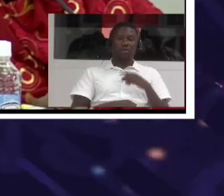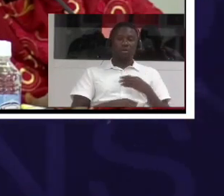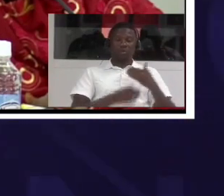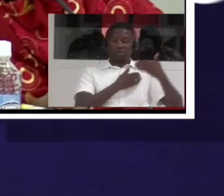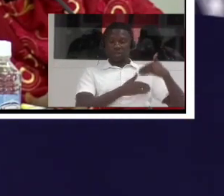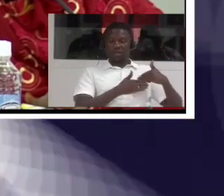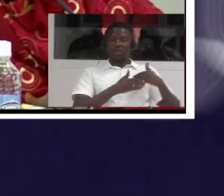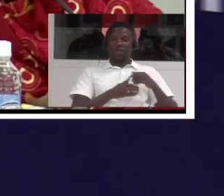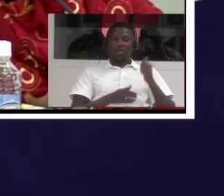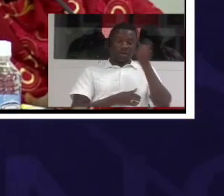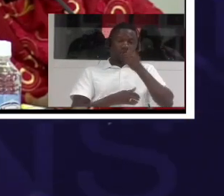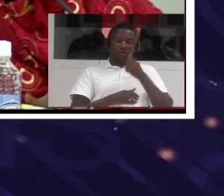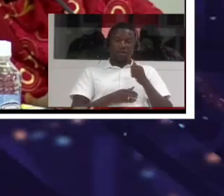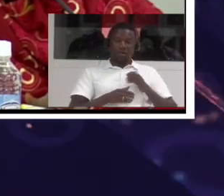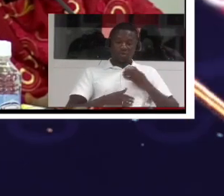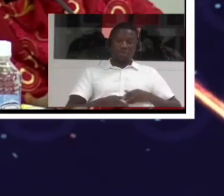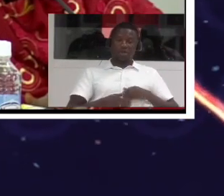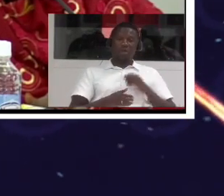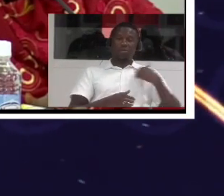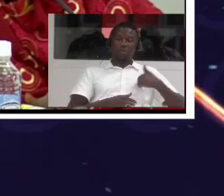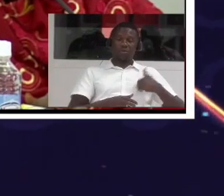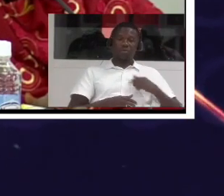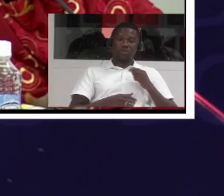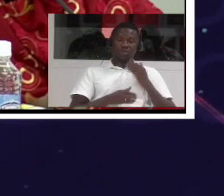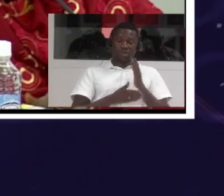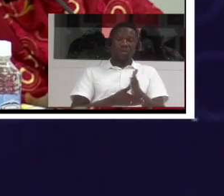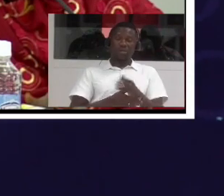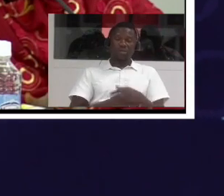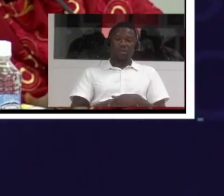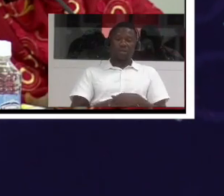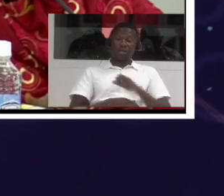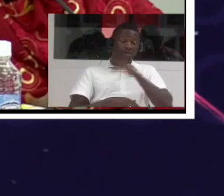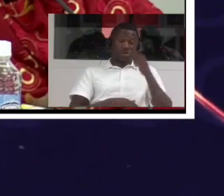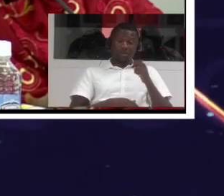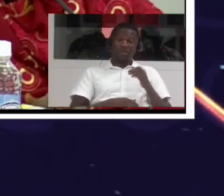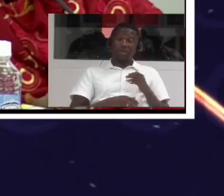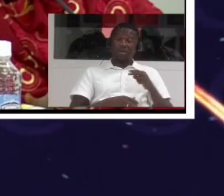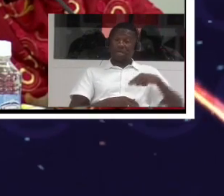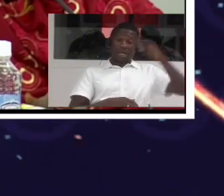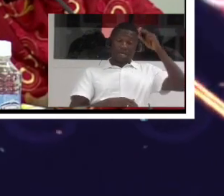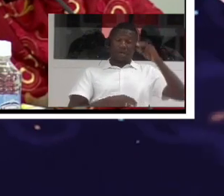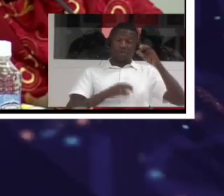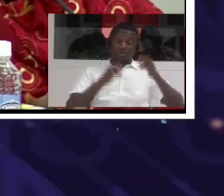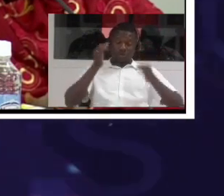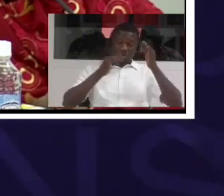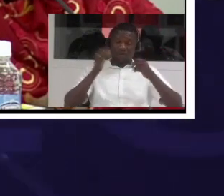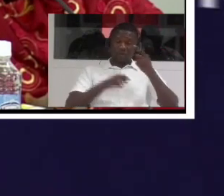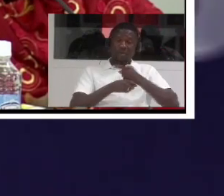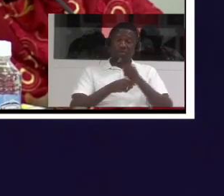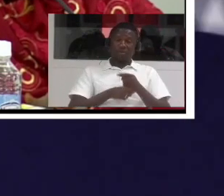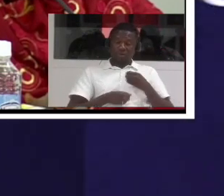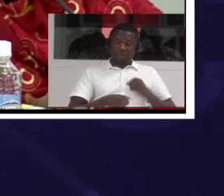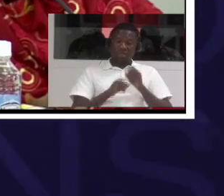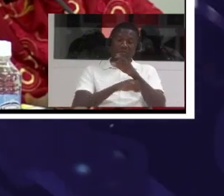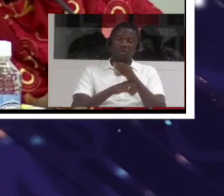Commission on Human and People's Rights, and also the ECOWAS Court of Justice, and even the Supreme Court of the Gambia, we did file